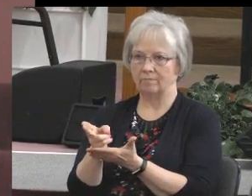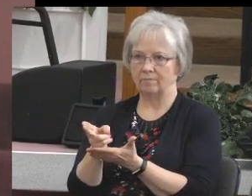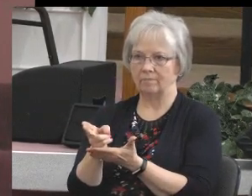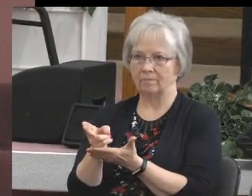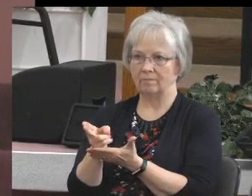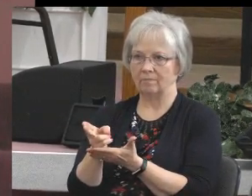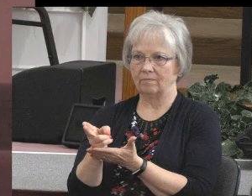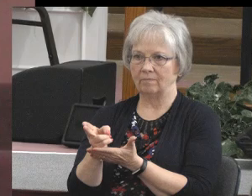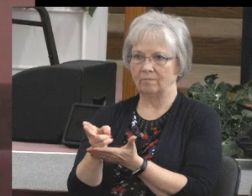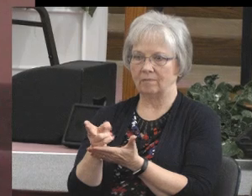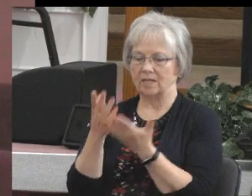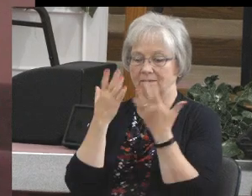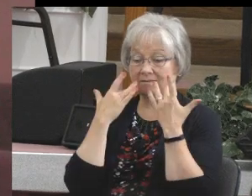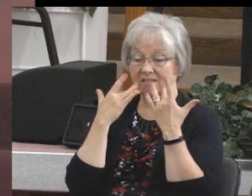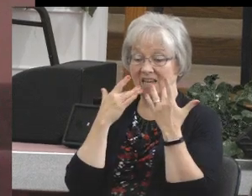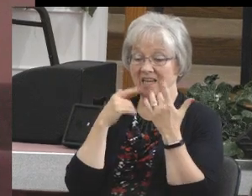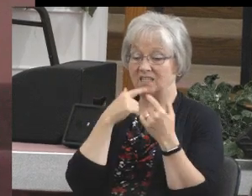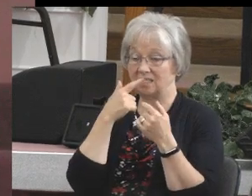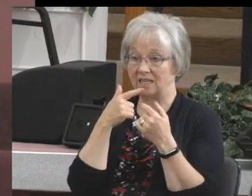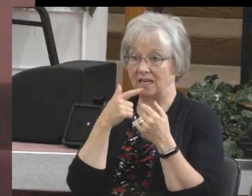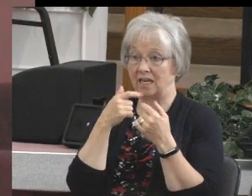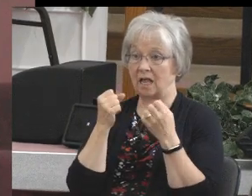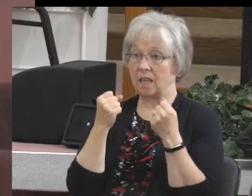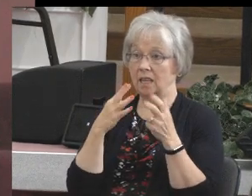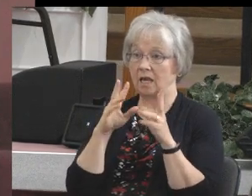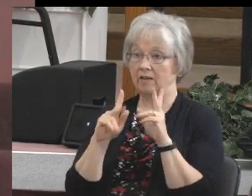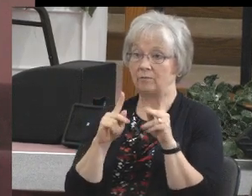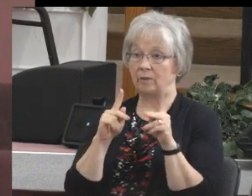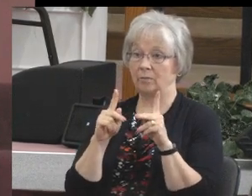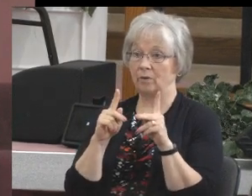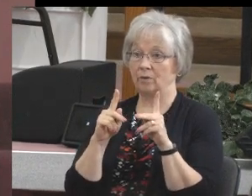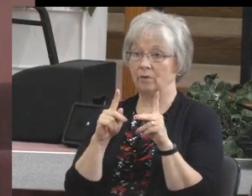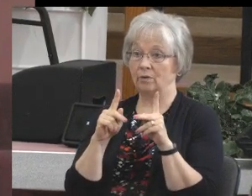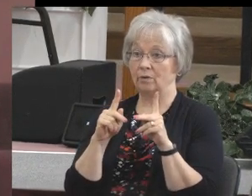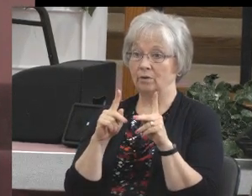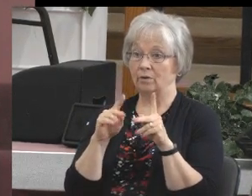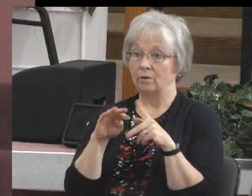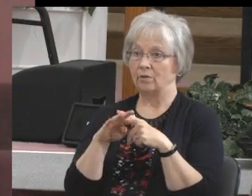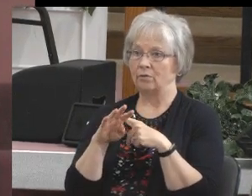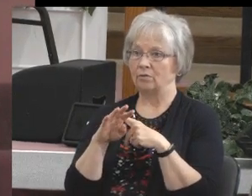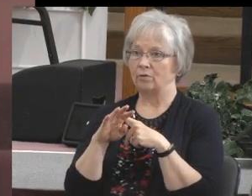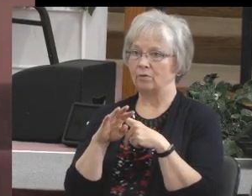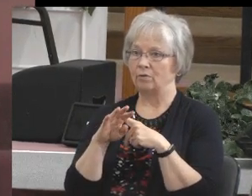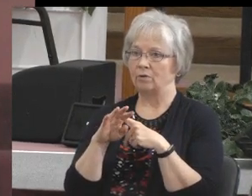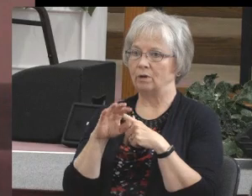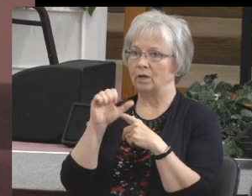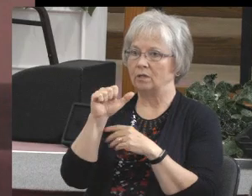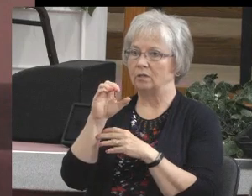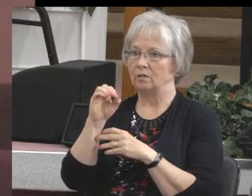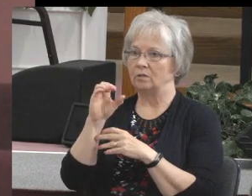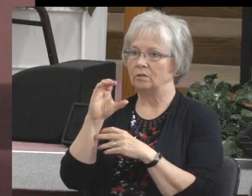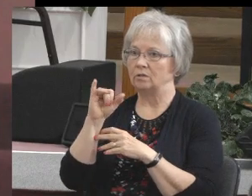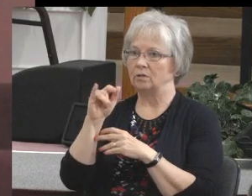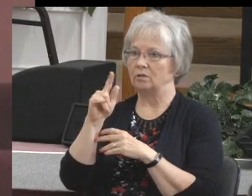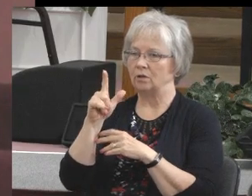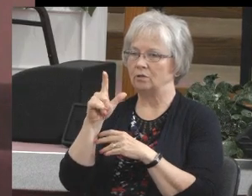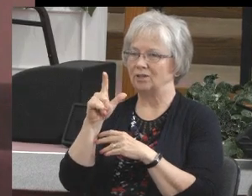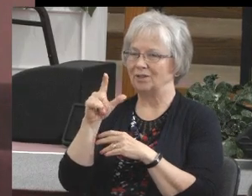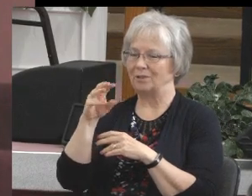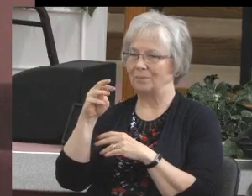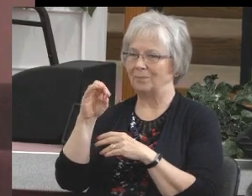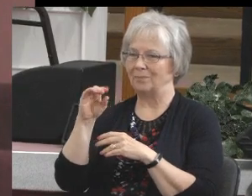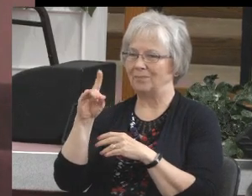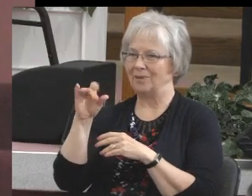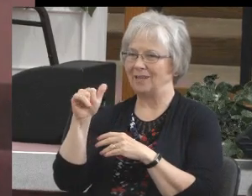And sad to say, there are also many today who, through social media, have claimed the name of Christ and yet place all of their focus